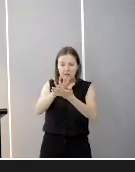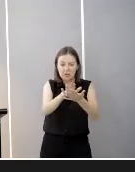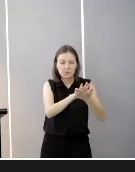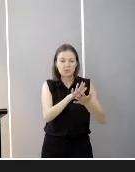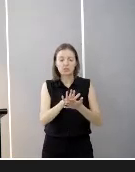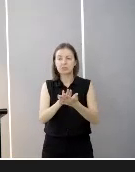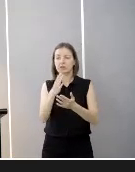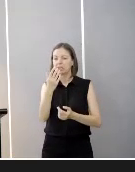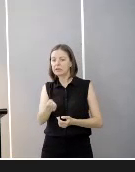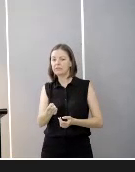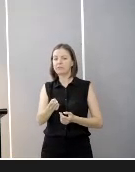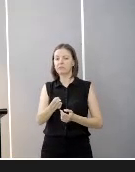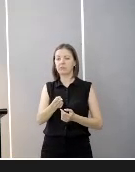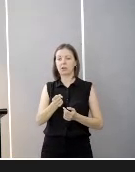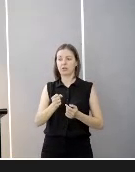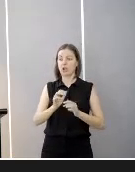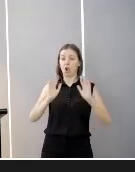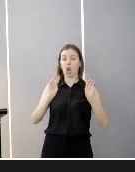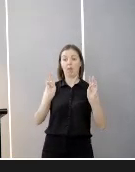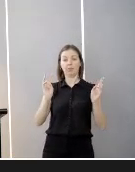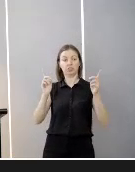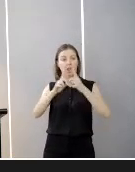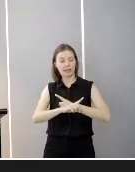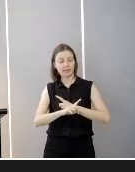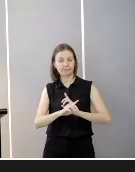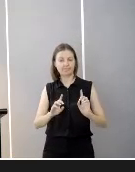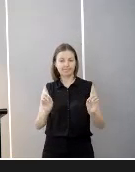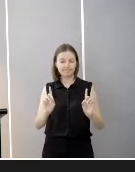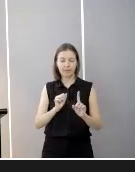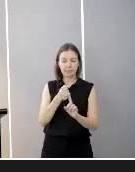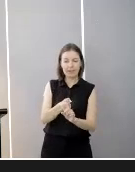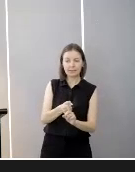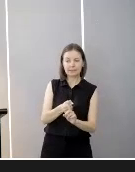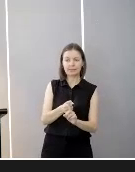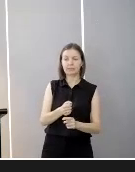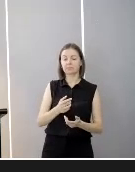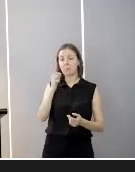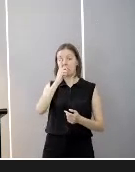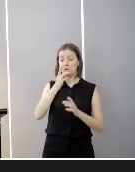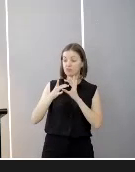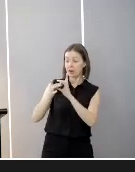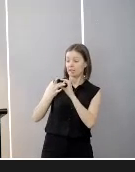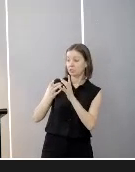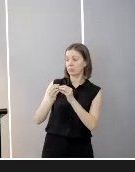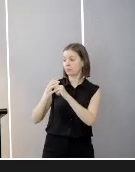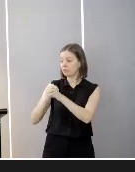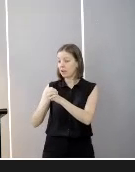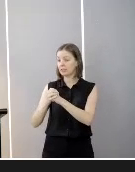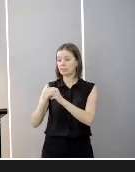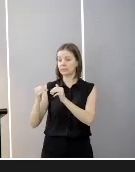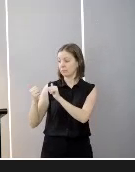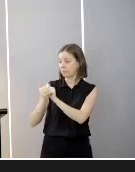natural disasters and climate change, at the level of the community, so people's relationships with peers and their friendship groups and